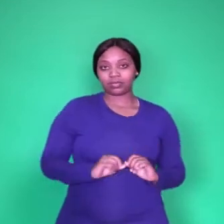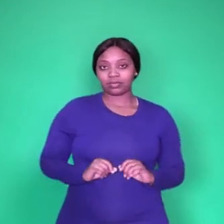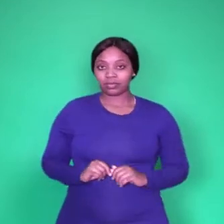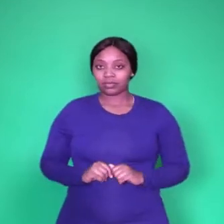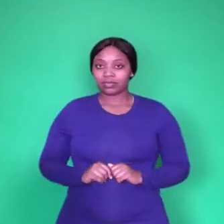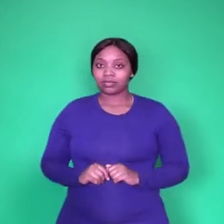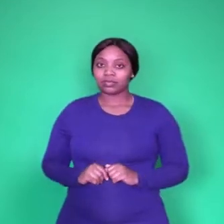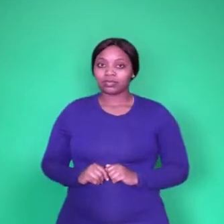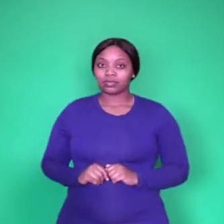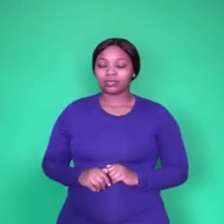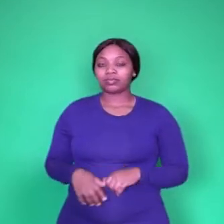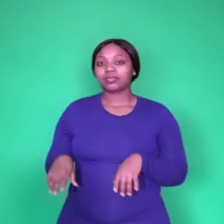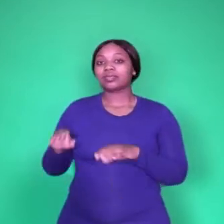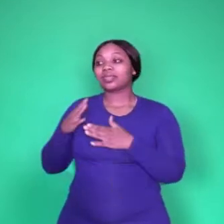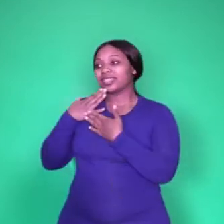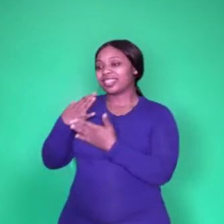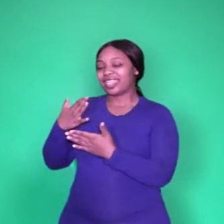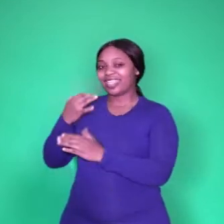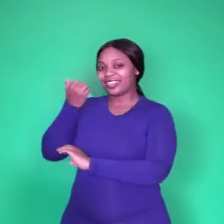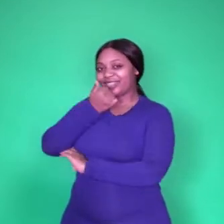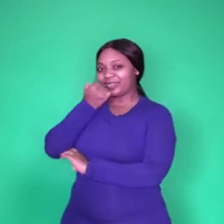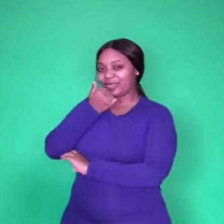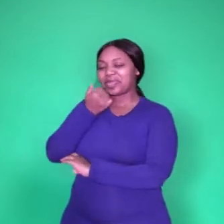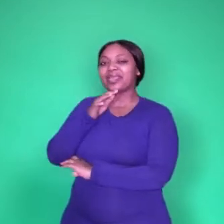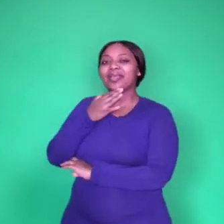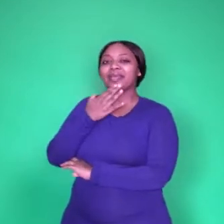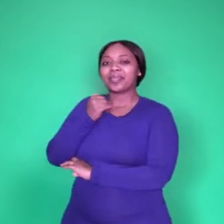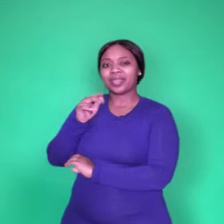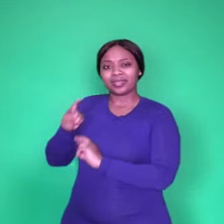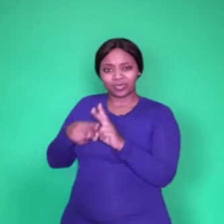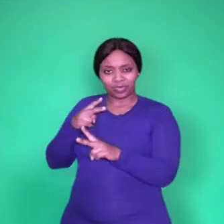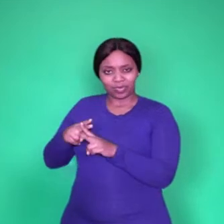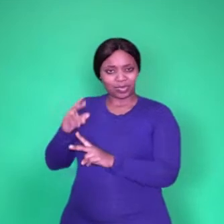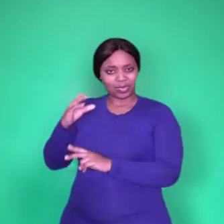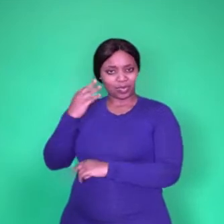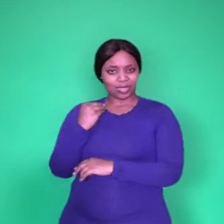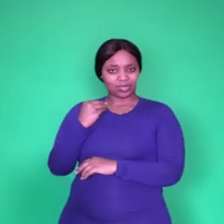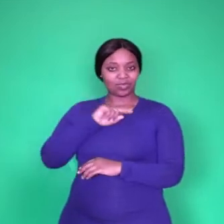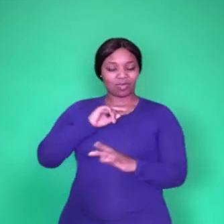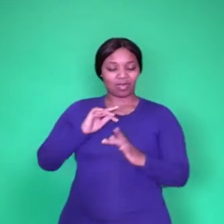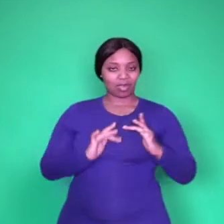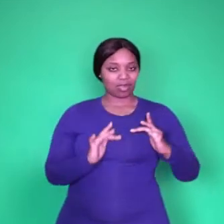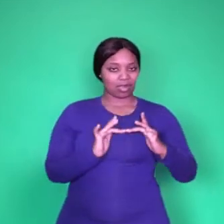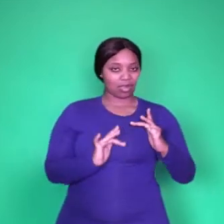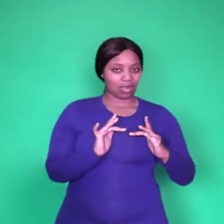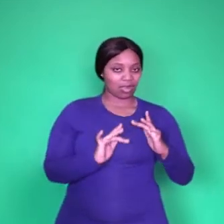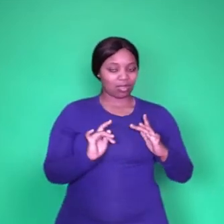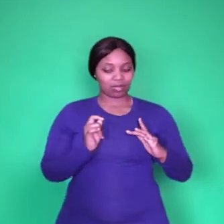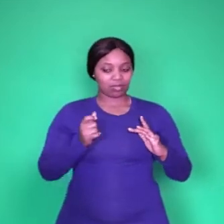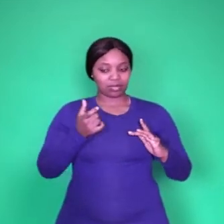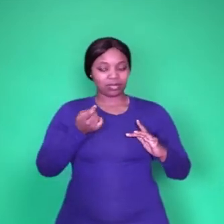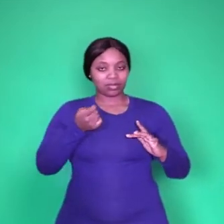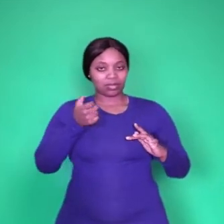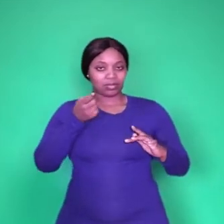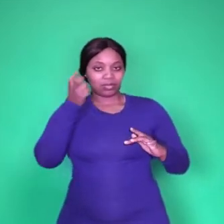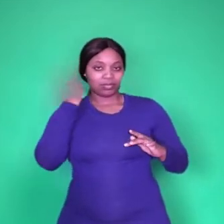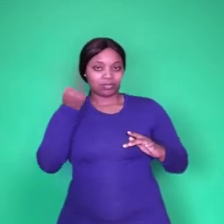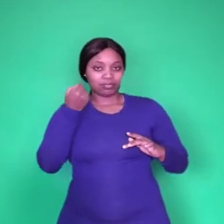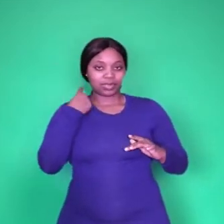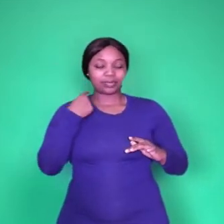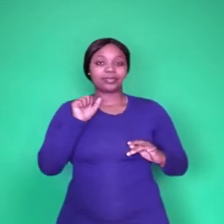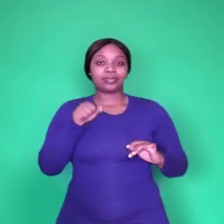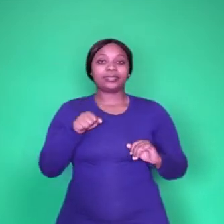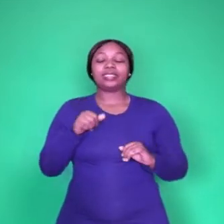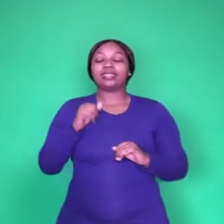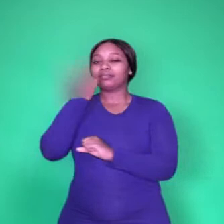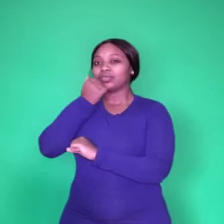Hi, Neil, sorry. Could you please repeat the question? It was cutting a little bit. I couldn't hear it clearly. I'm sorry, yes. No problem.